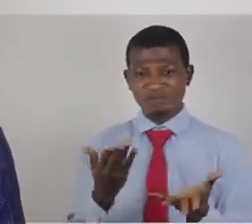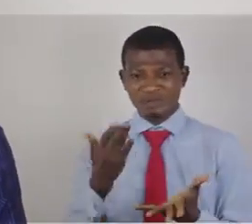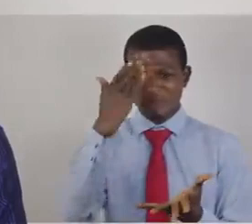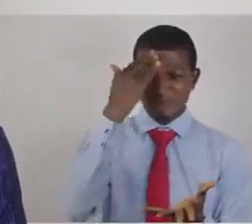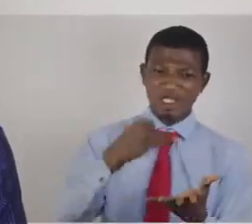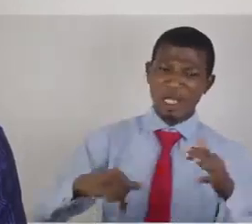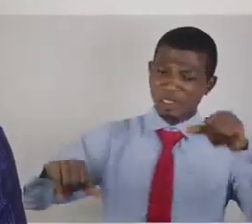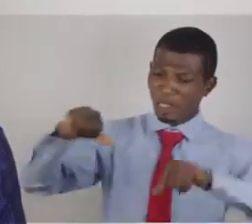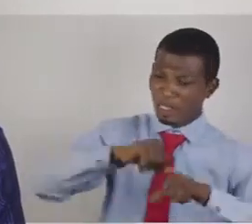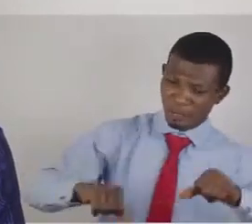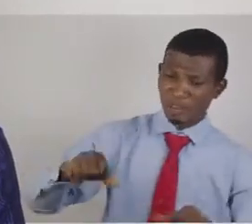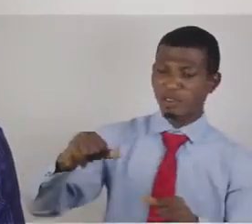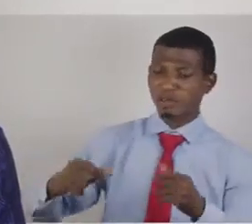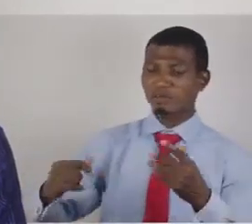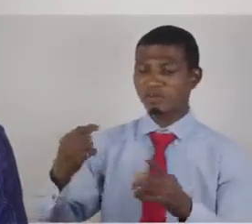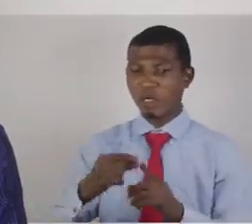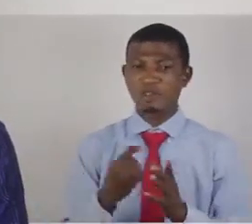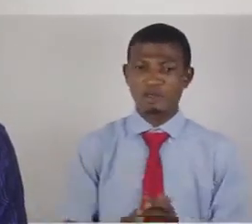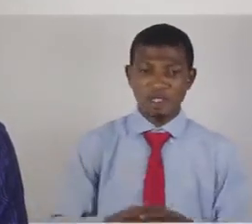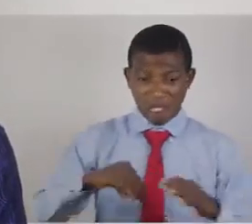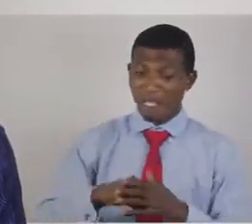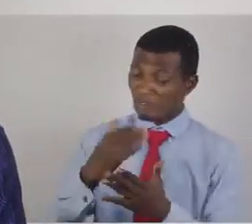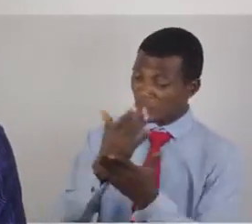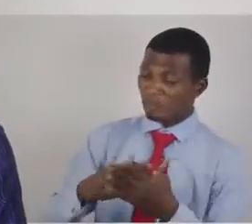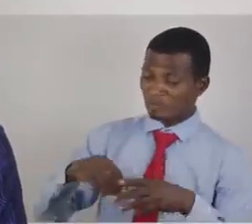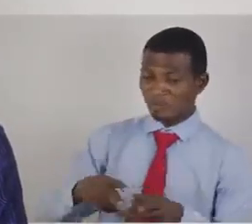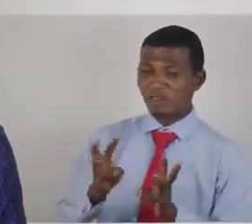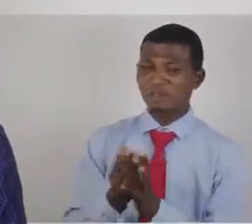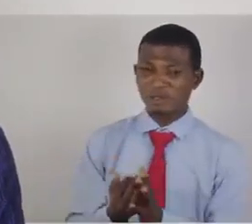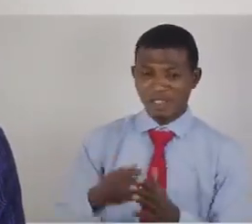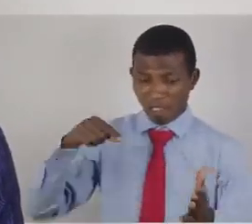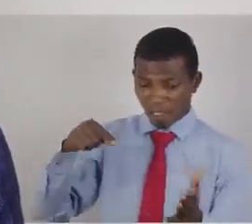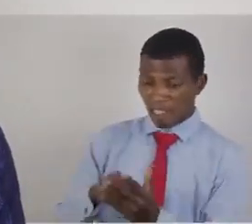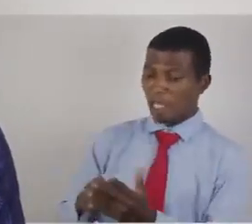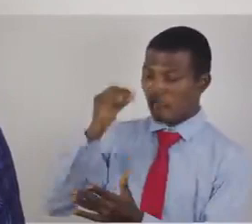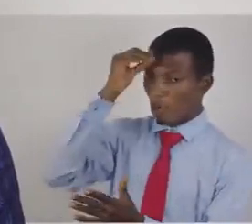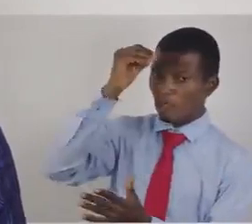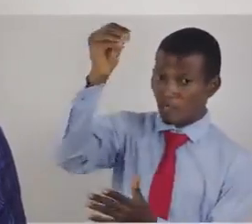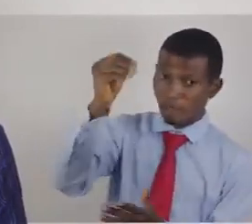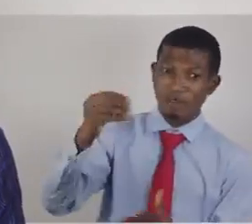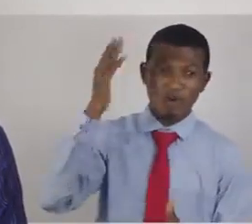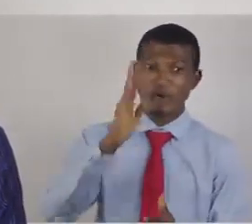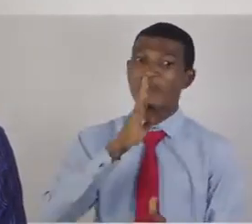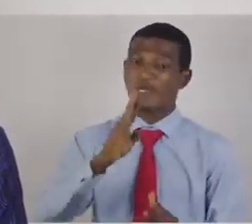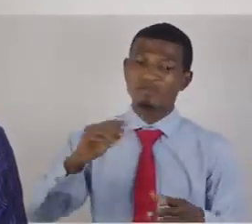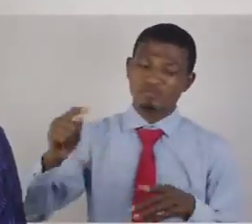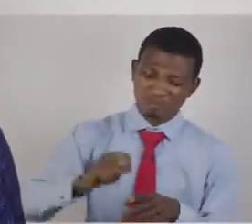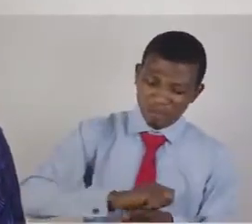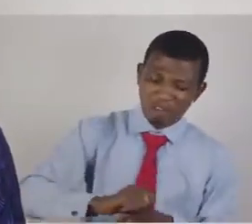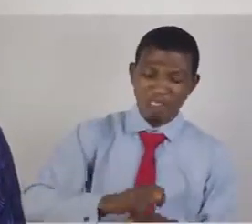overview of the scientific method. In subsequent videos, these objectives shall be